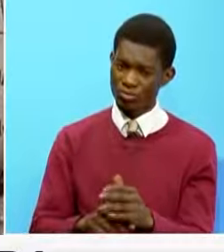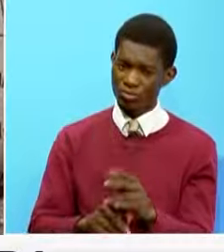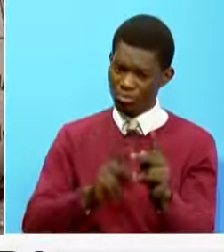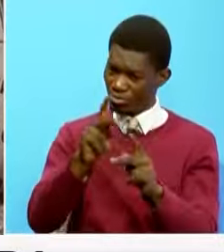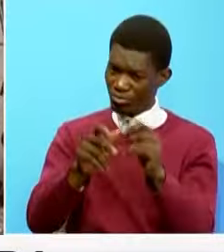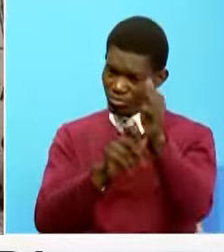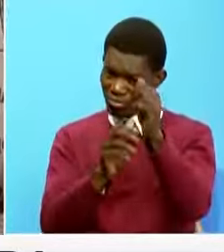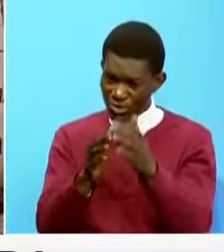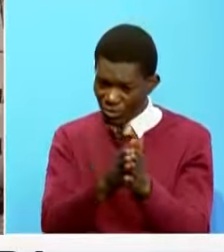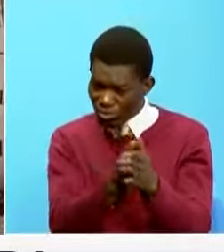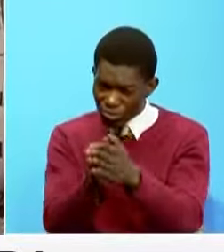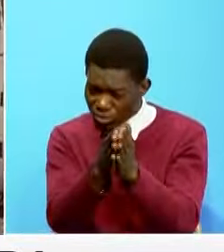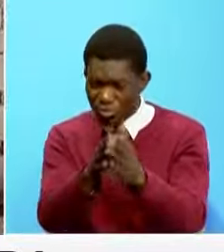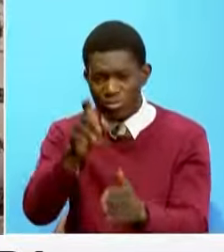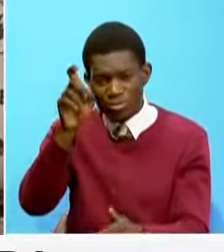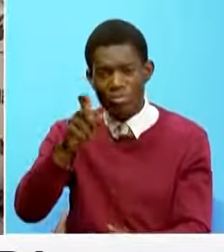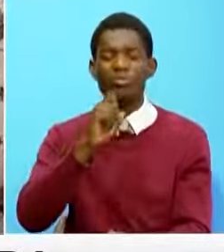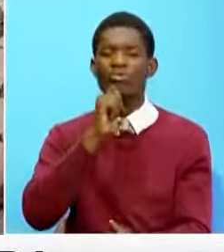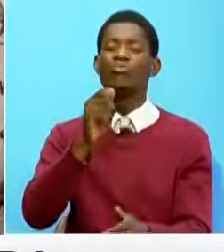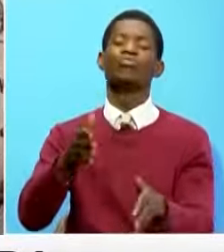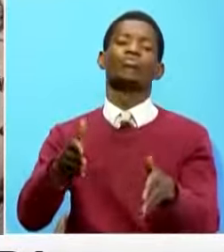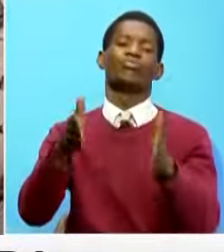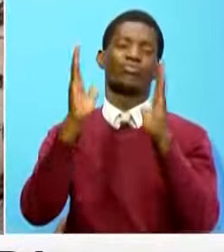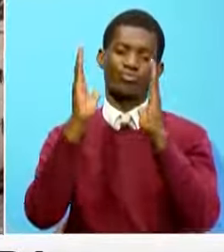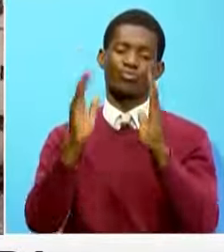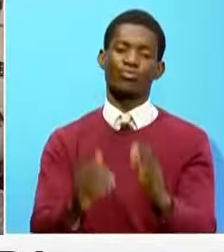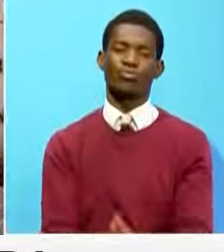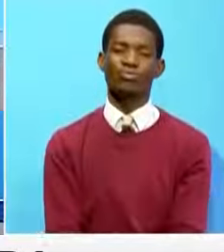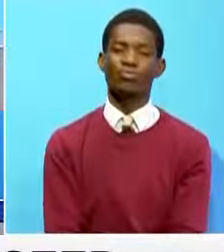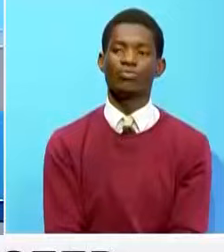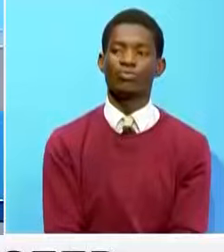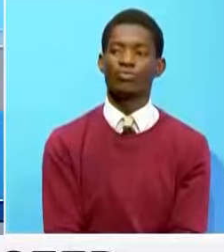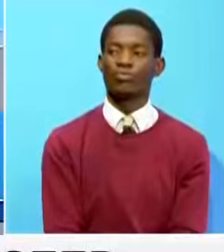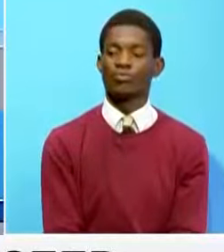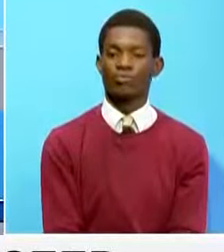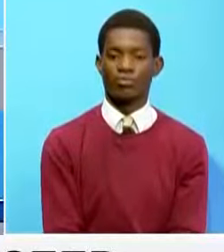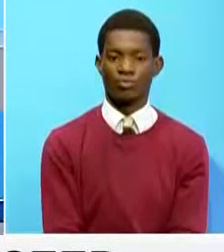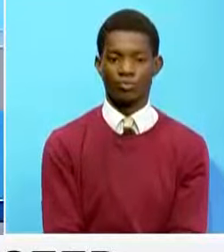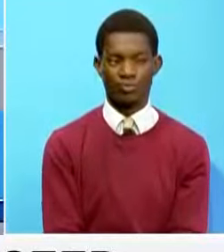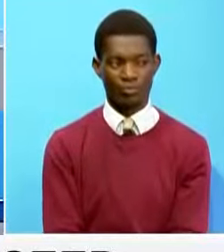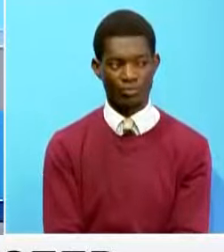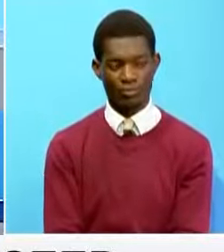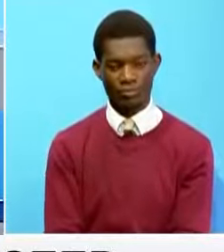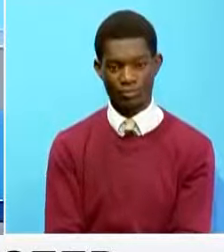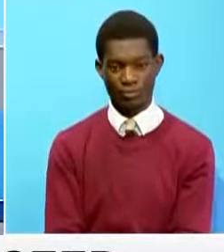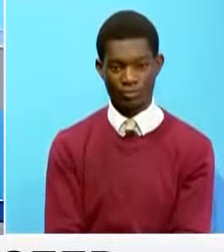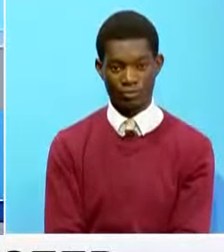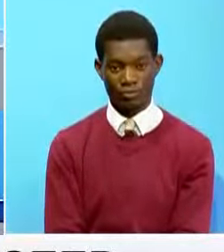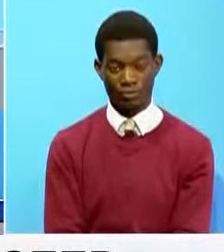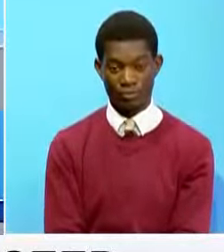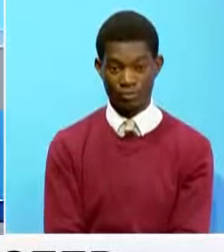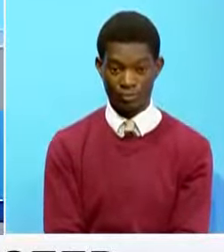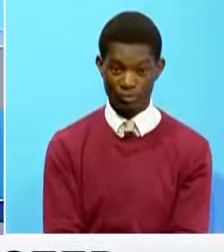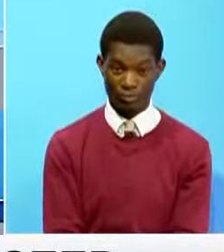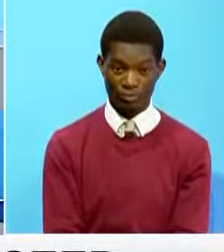Geoffrey Piri reporting for Zanis in Luwingu District, Northern Province. In a related development, about